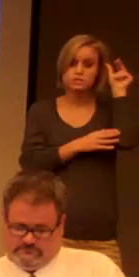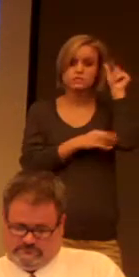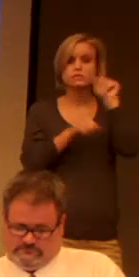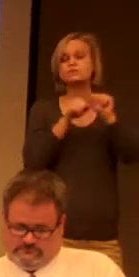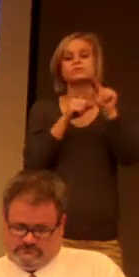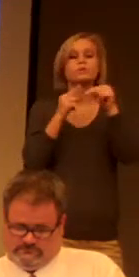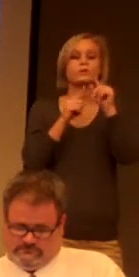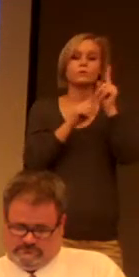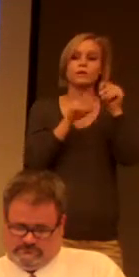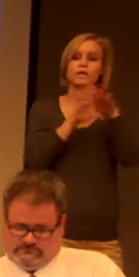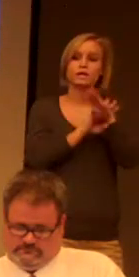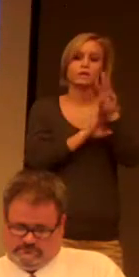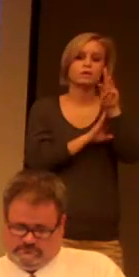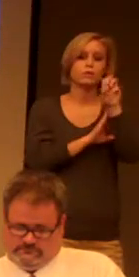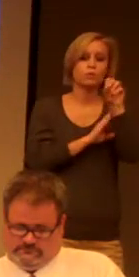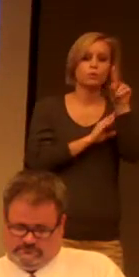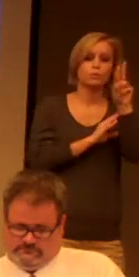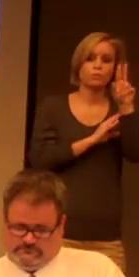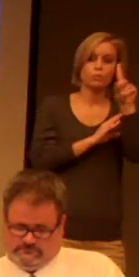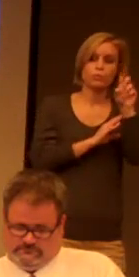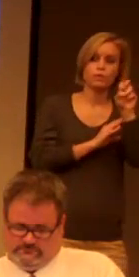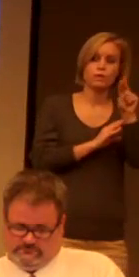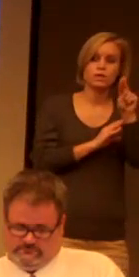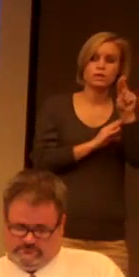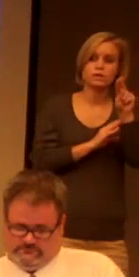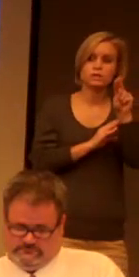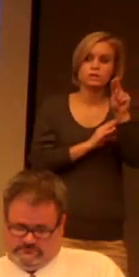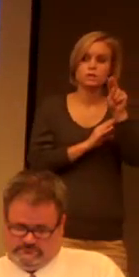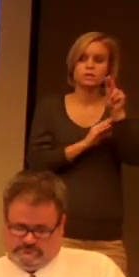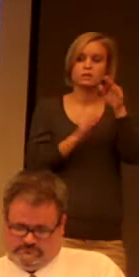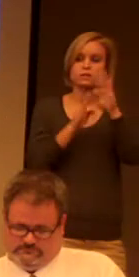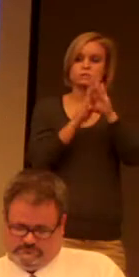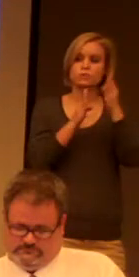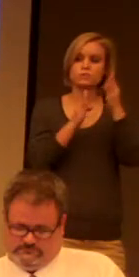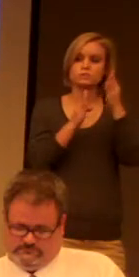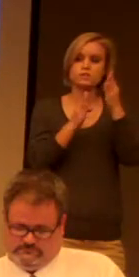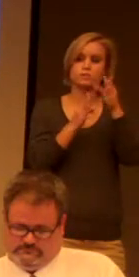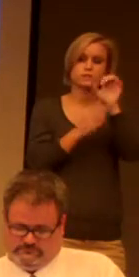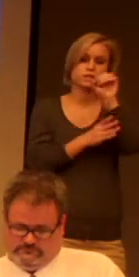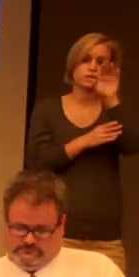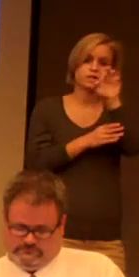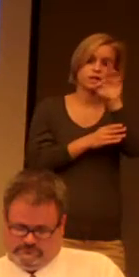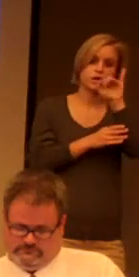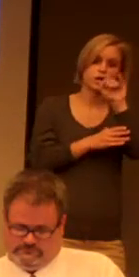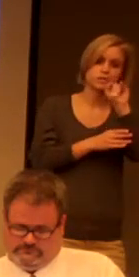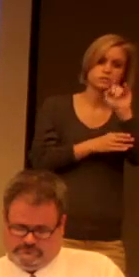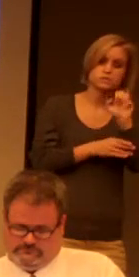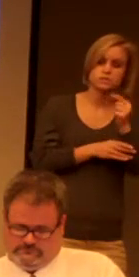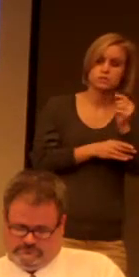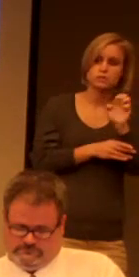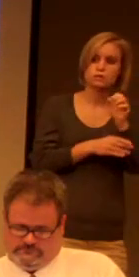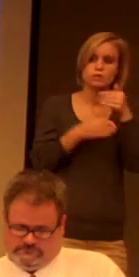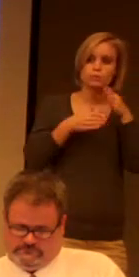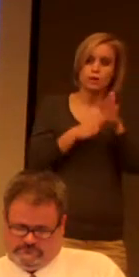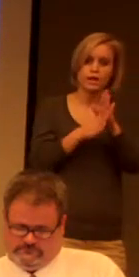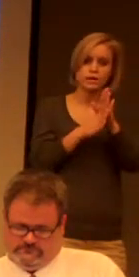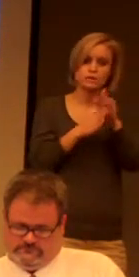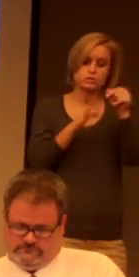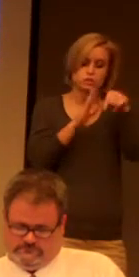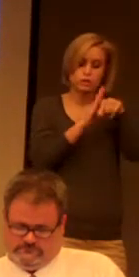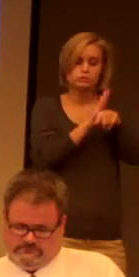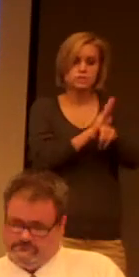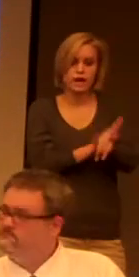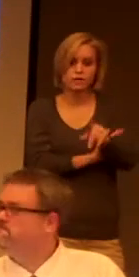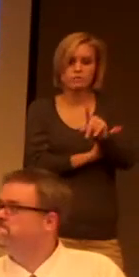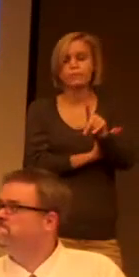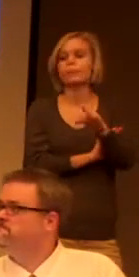wooden doors, There was a carriageway down to the first floor, and it turned into the basement, and they had stables for the horses. All that